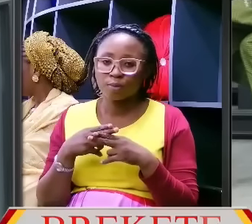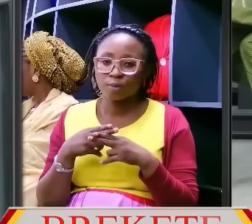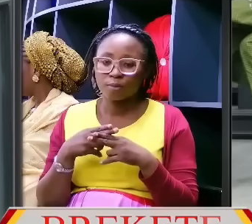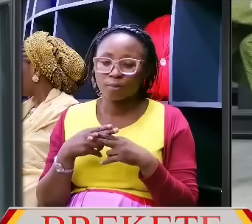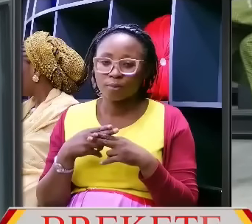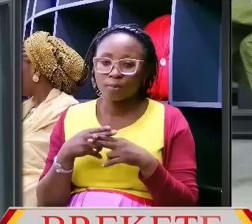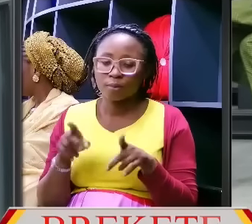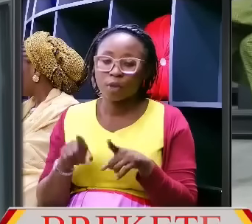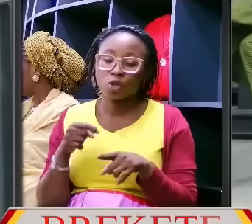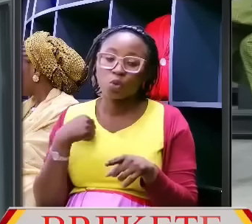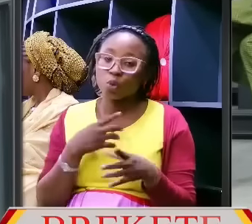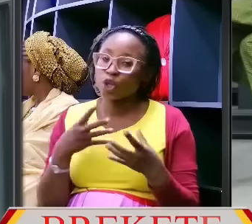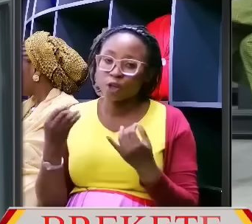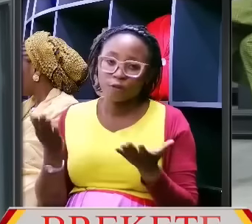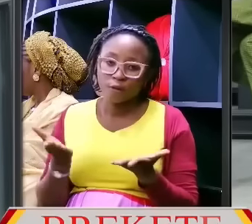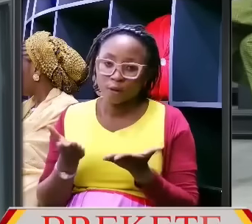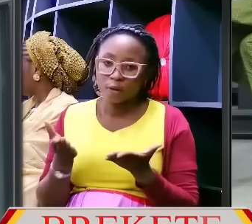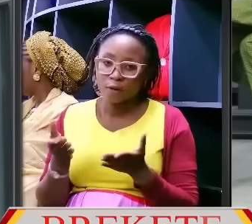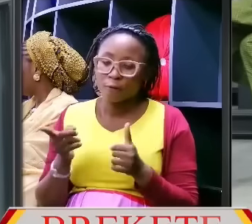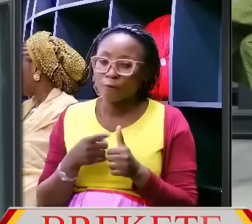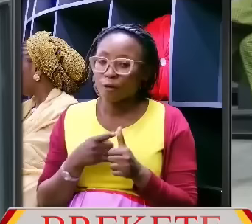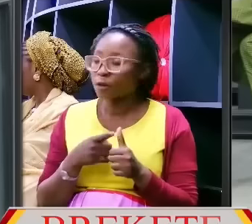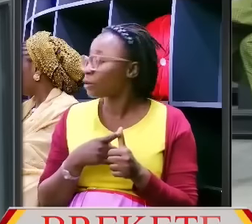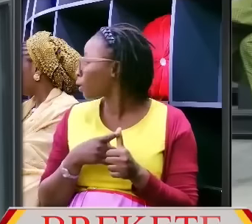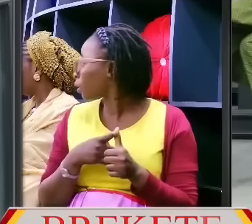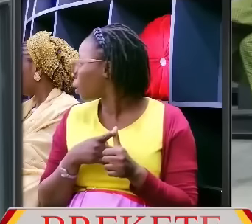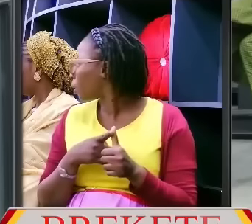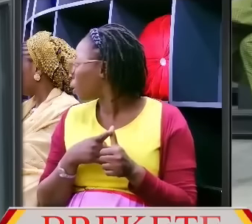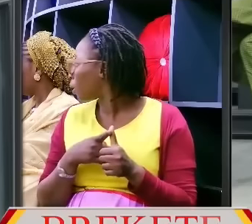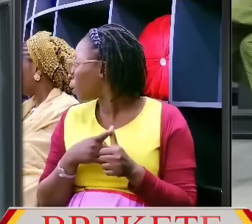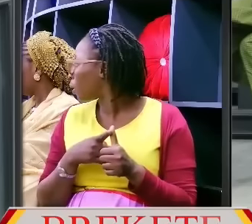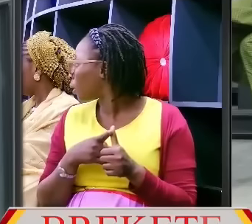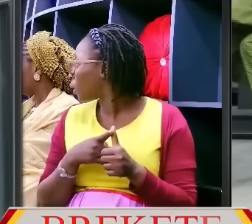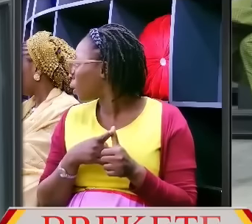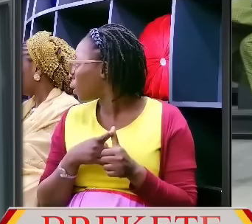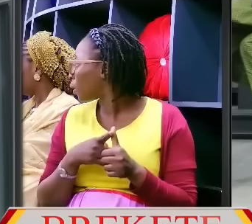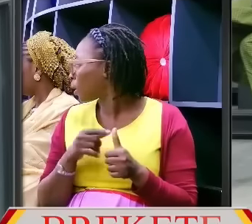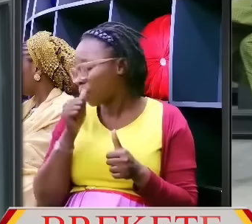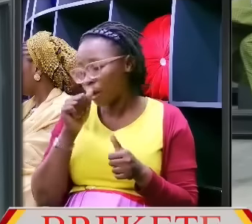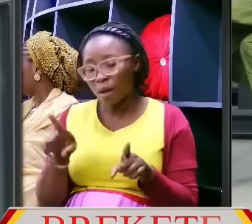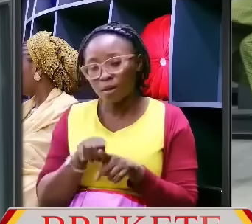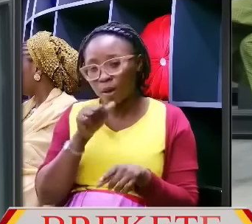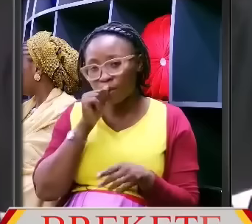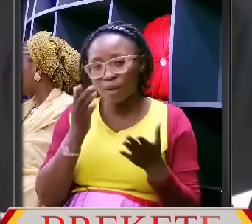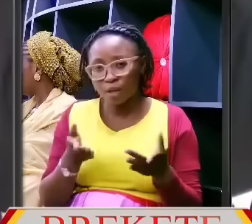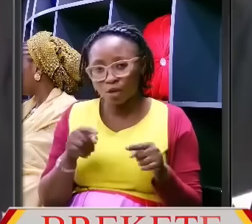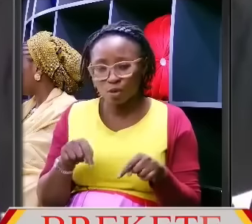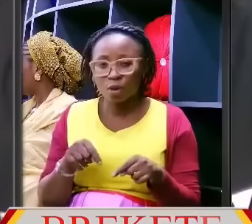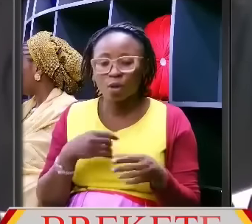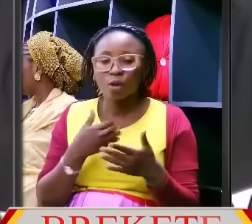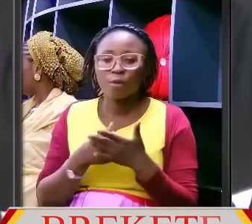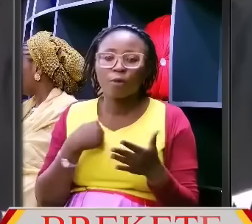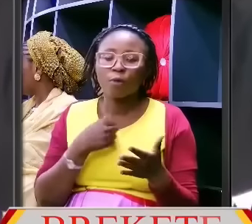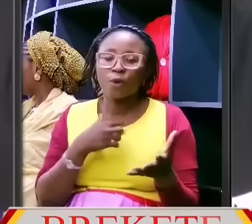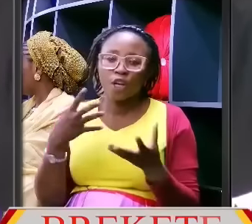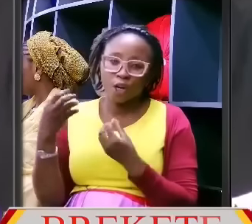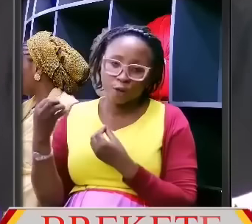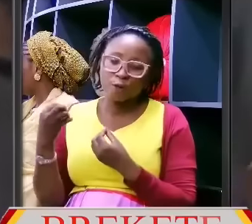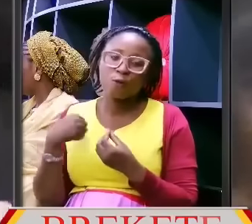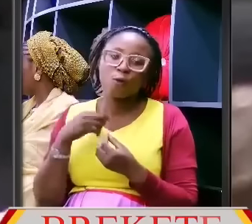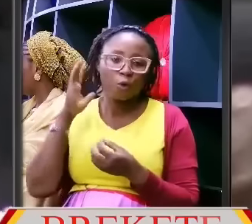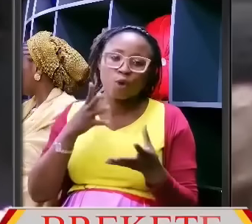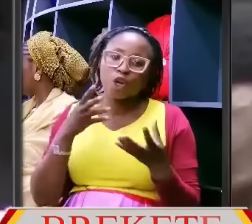Ask me, will they come out here now? In as far as I did here. In as far as I did here today, before we leave here, they already leave